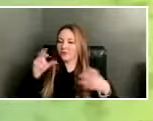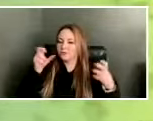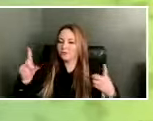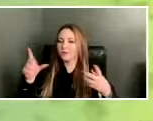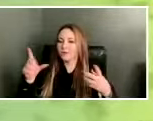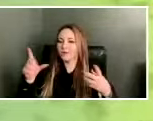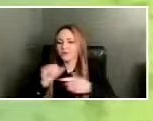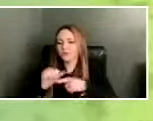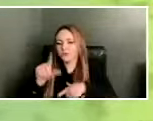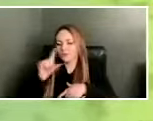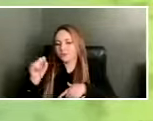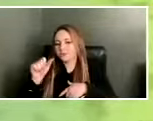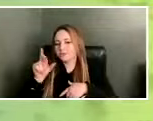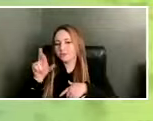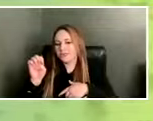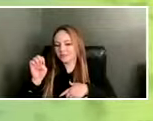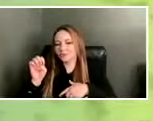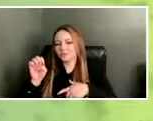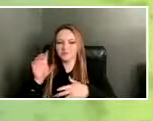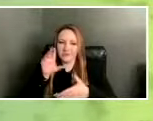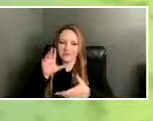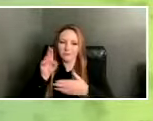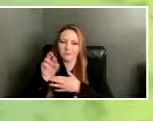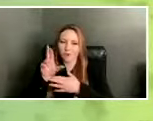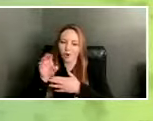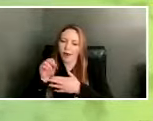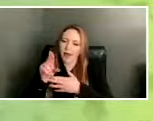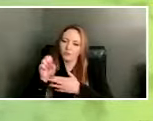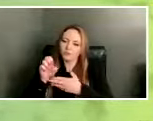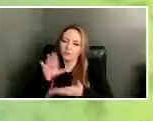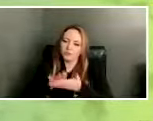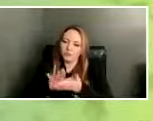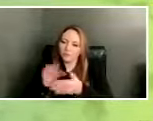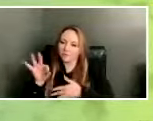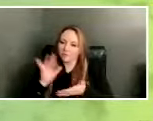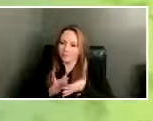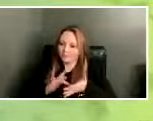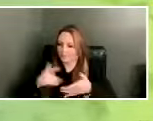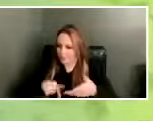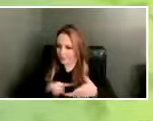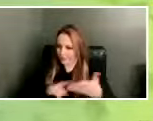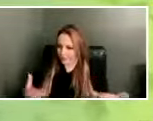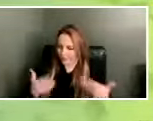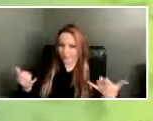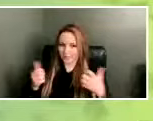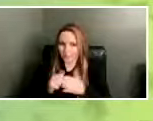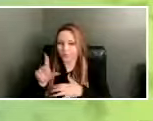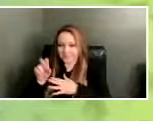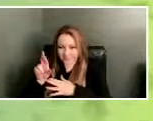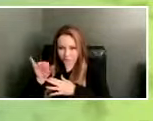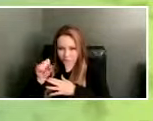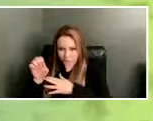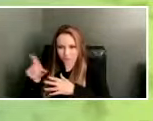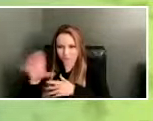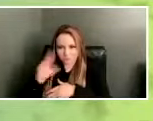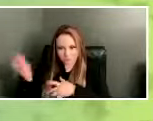Health Leadership at Morehouse School of Medicine. We are here today with my colleague, Jareese Stroud, who will introduce